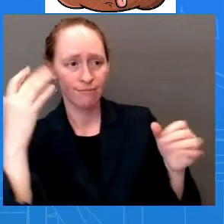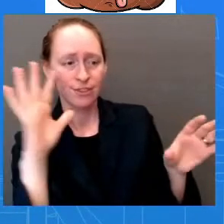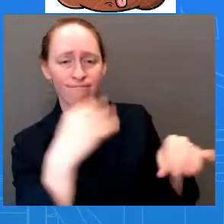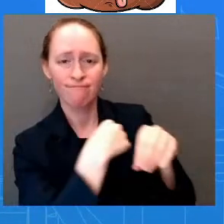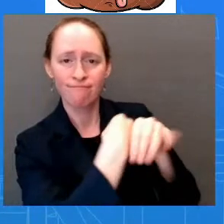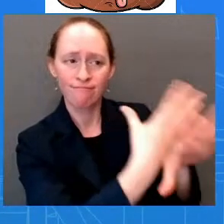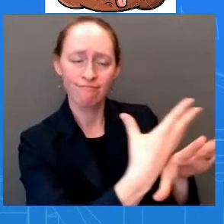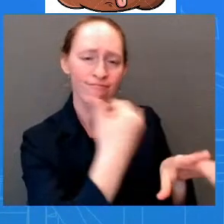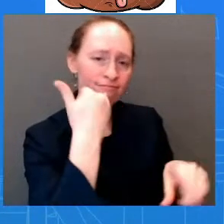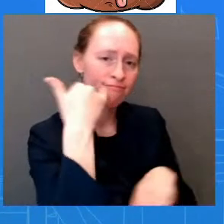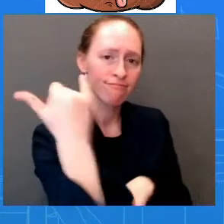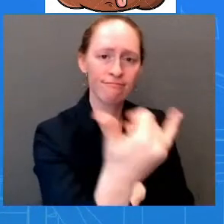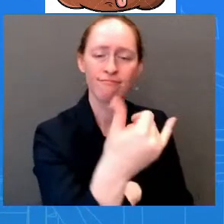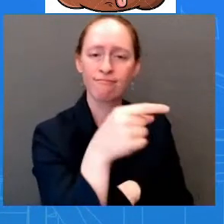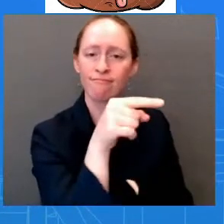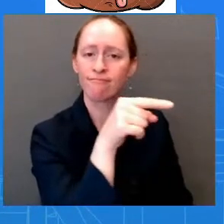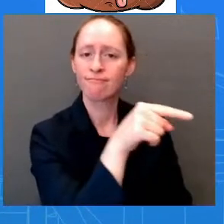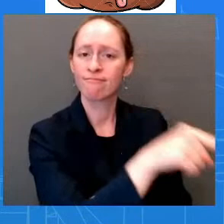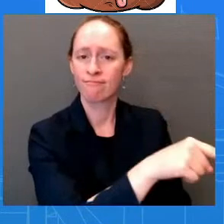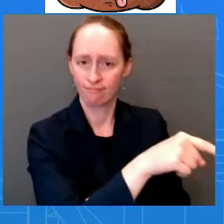an ammo-sexual.